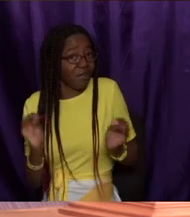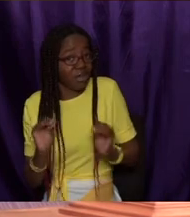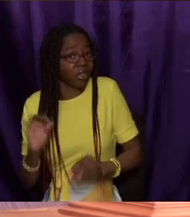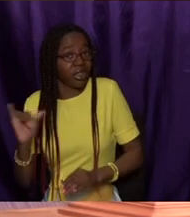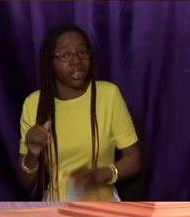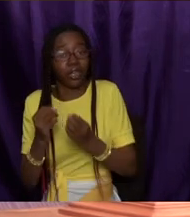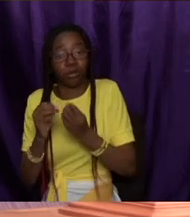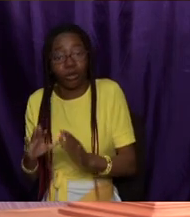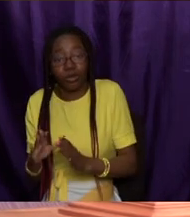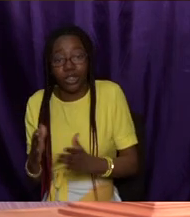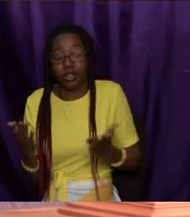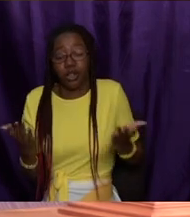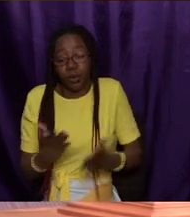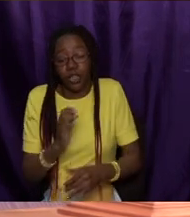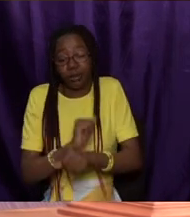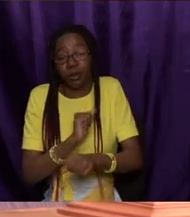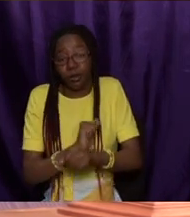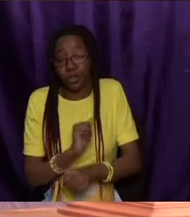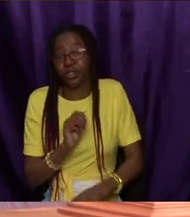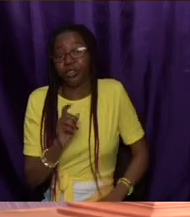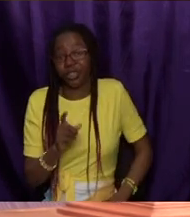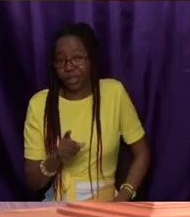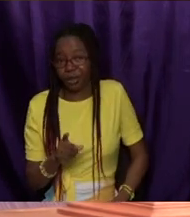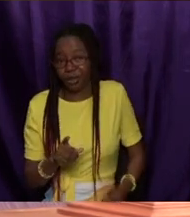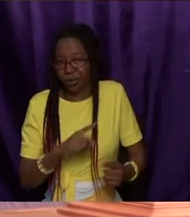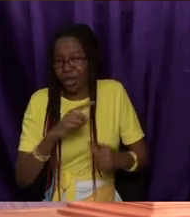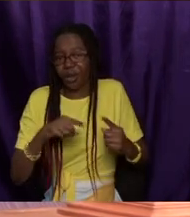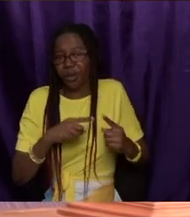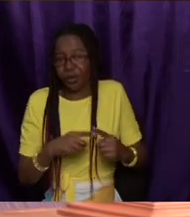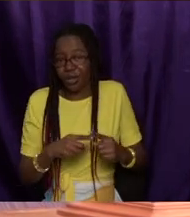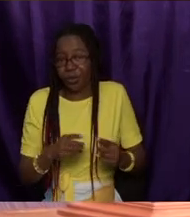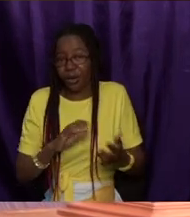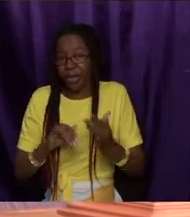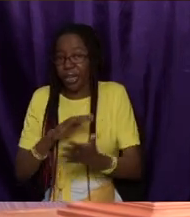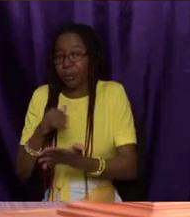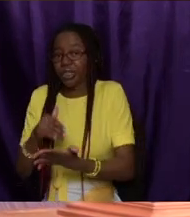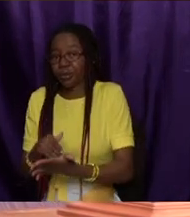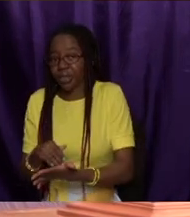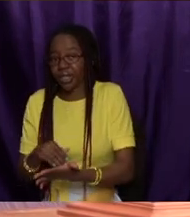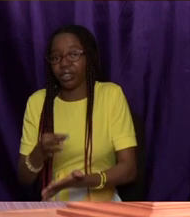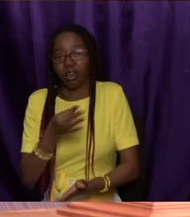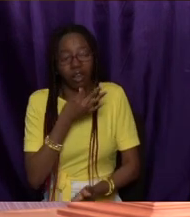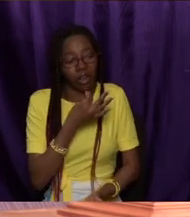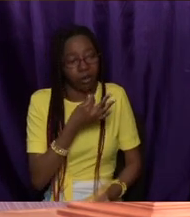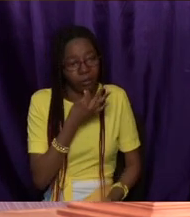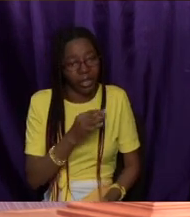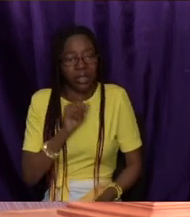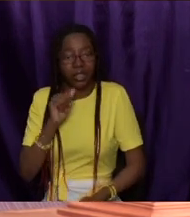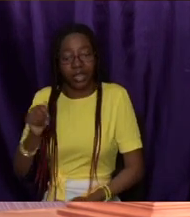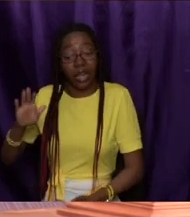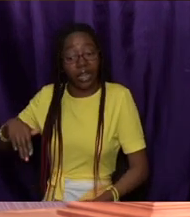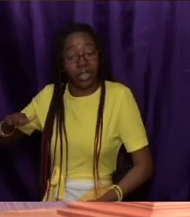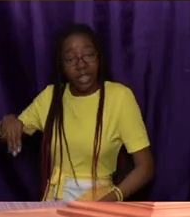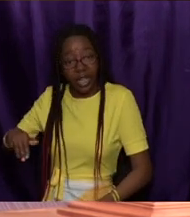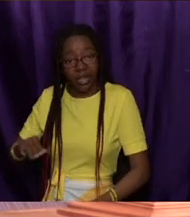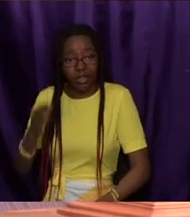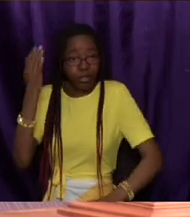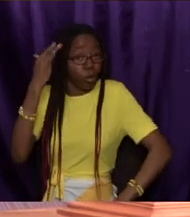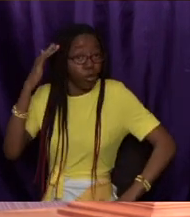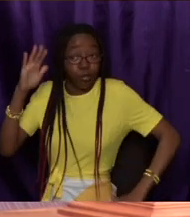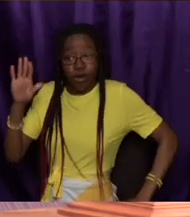like losing what's been working for you when you're in between the already and the not yet, an